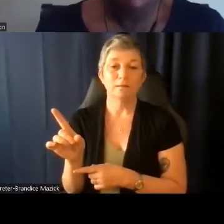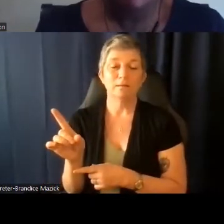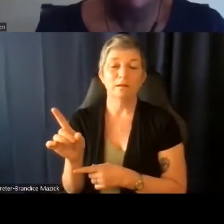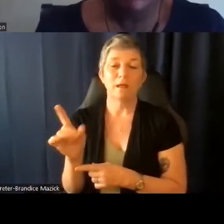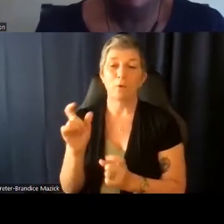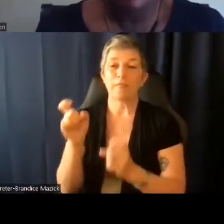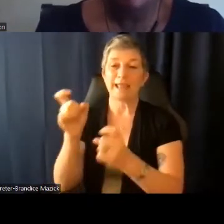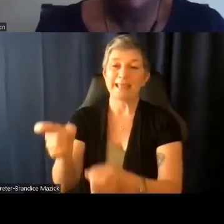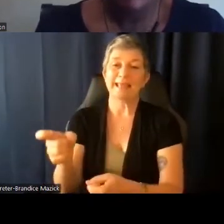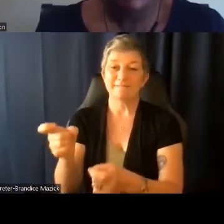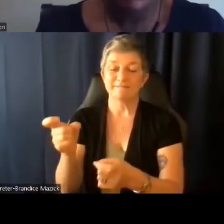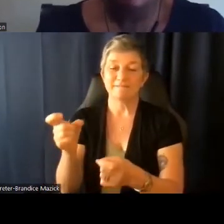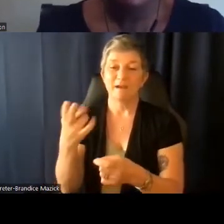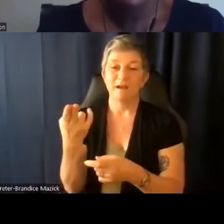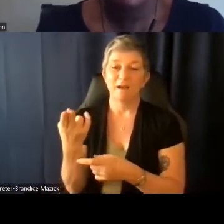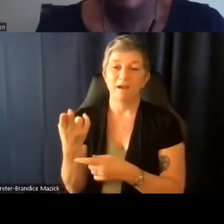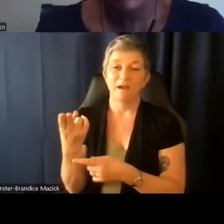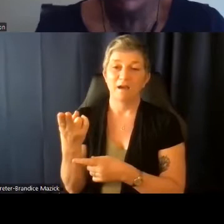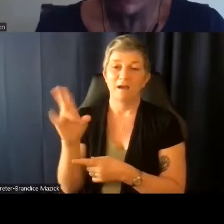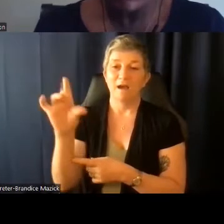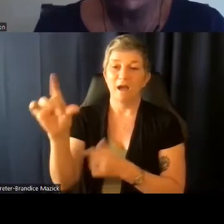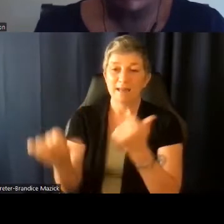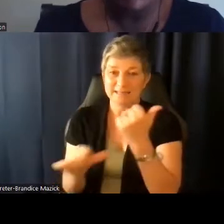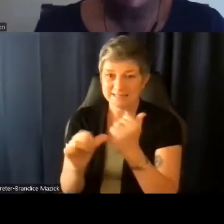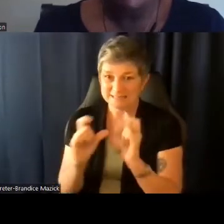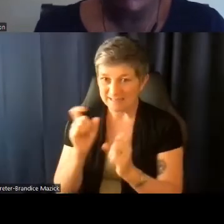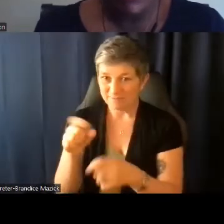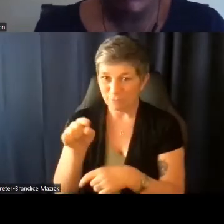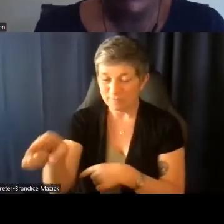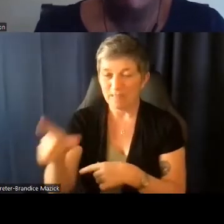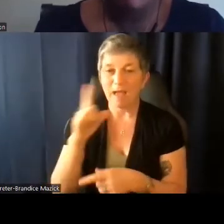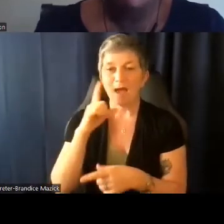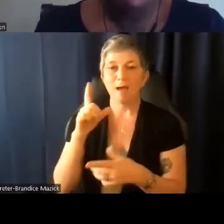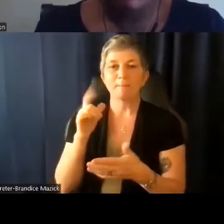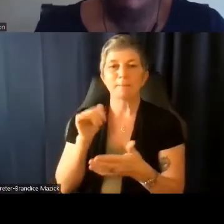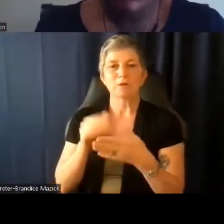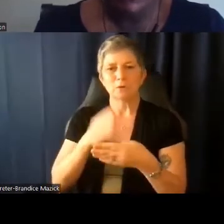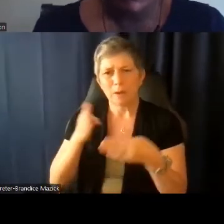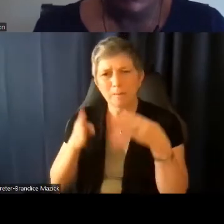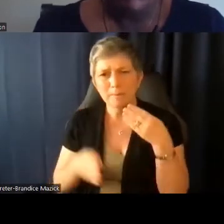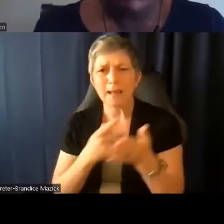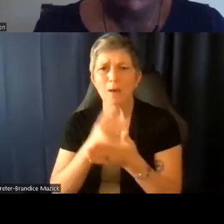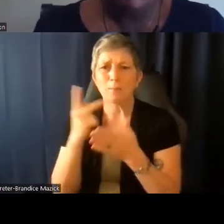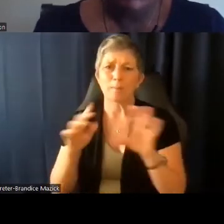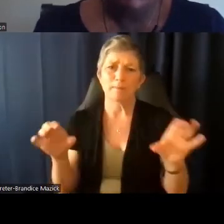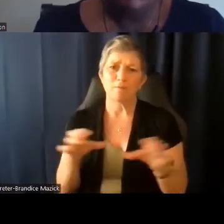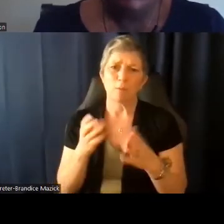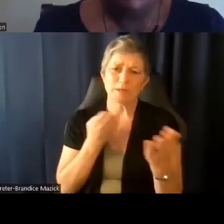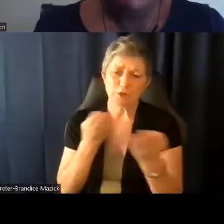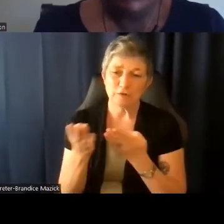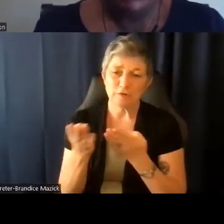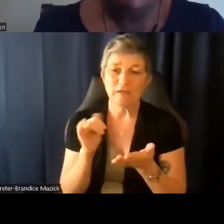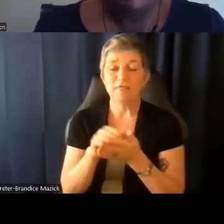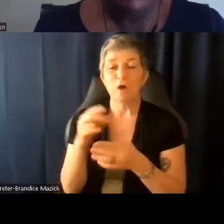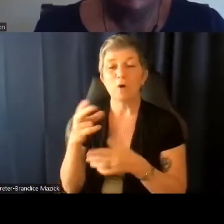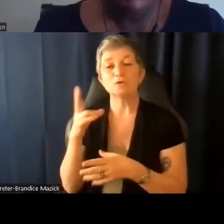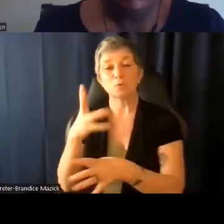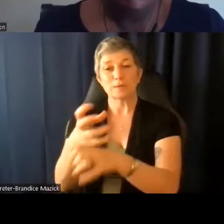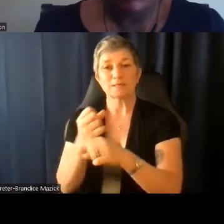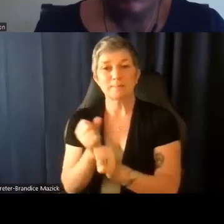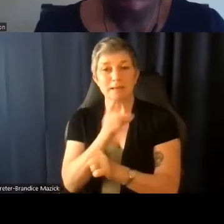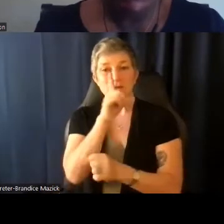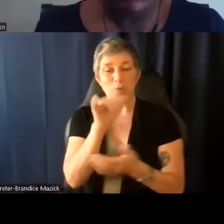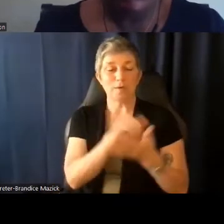give HUD assistance to complete a program or perform a service. Recipients are responsible for making sure that